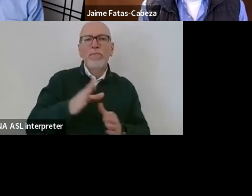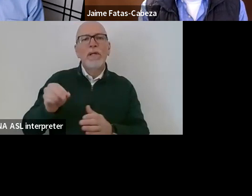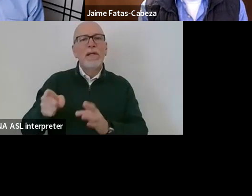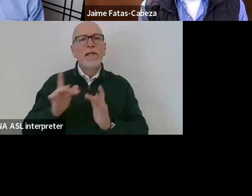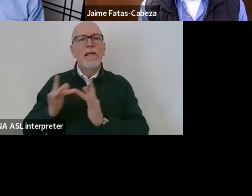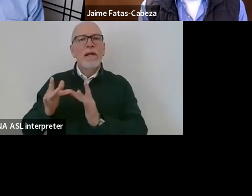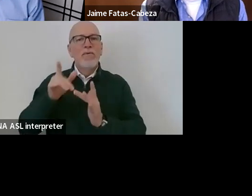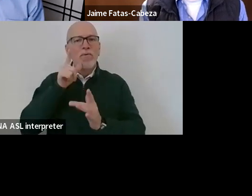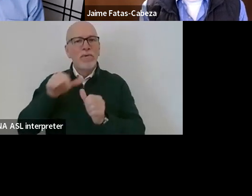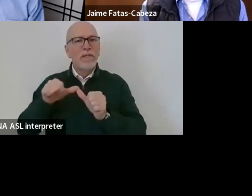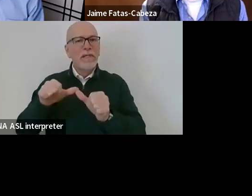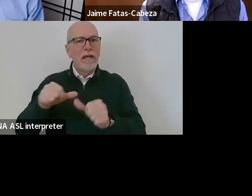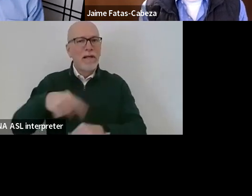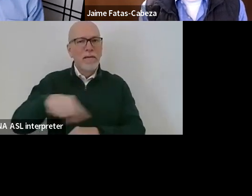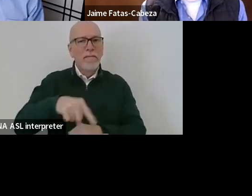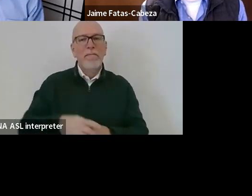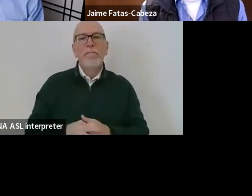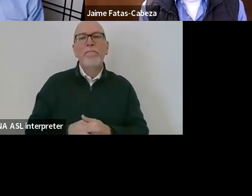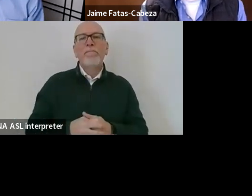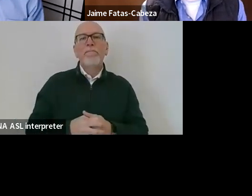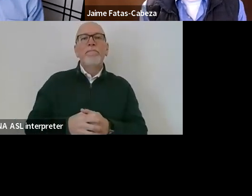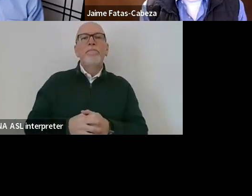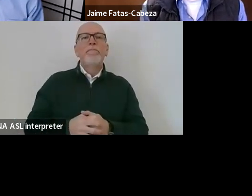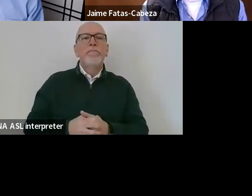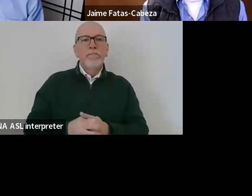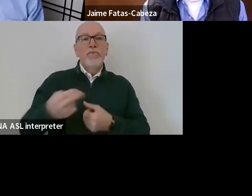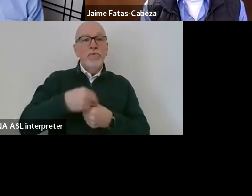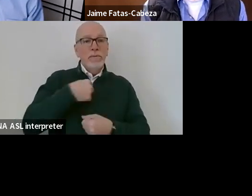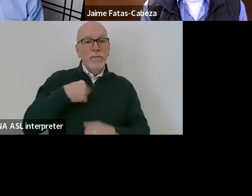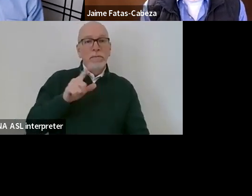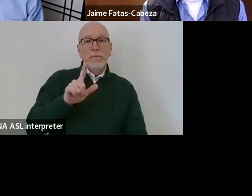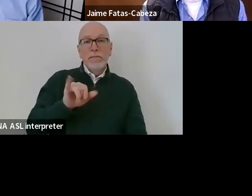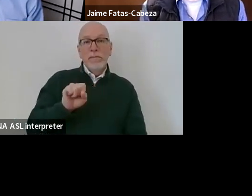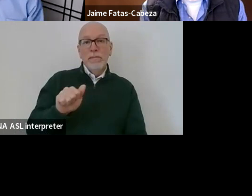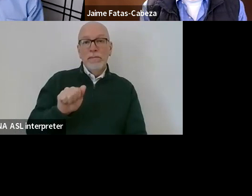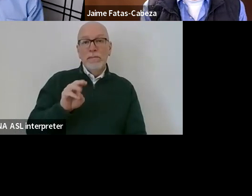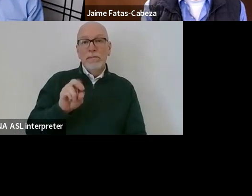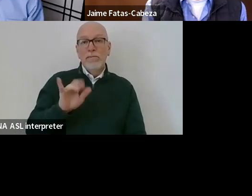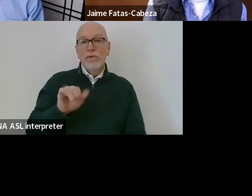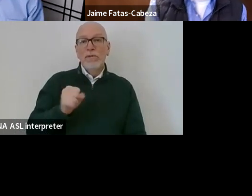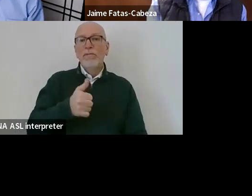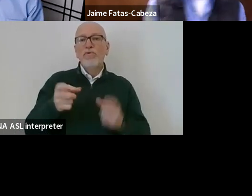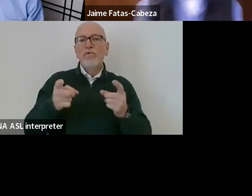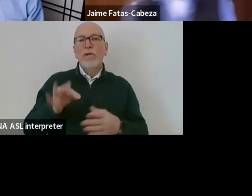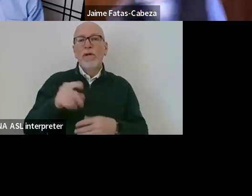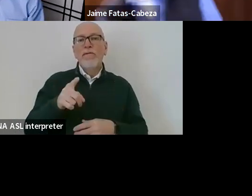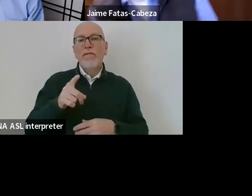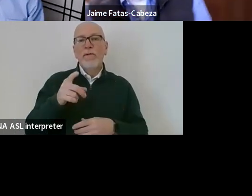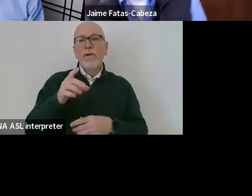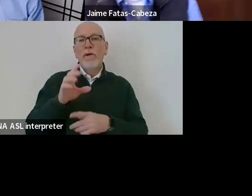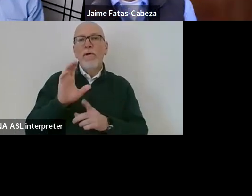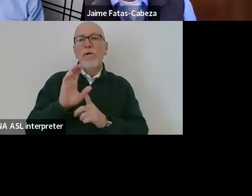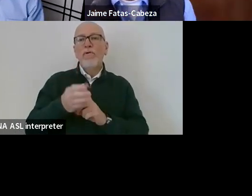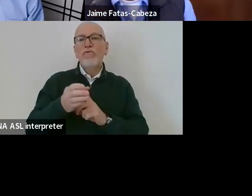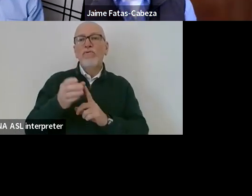that sustain them. Joining us is Lisa Morris, who currently is the Director of Cross-Cultural Initiatives